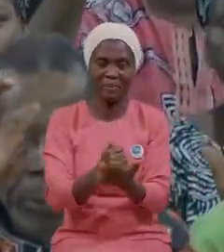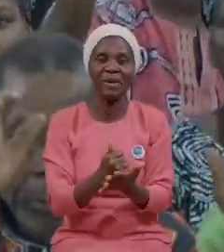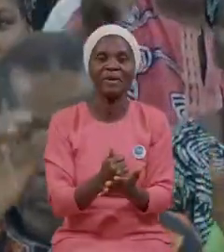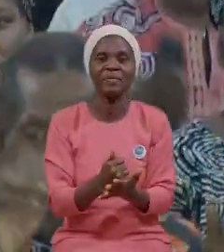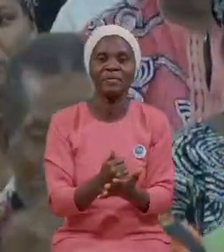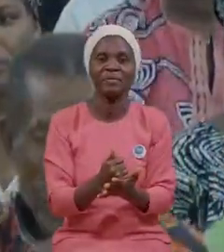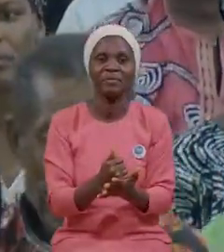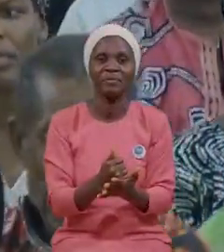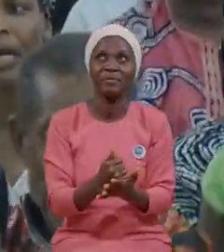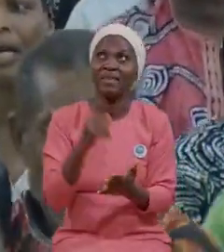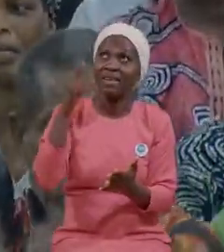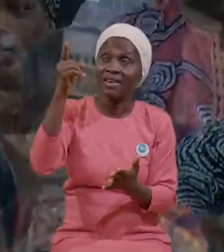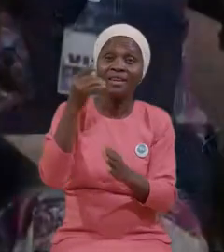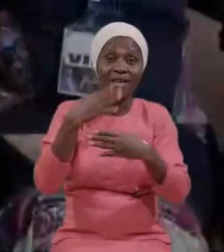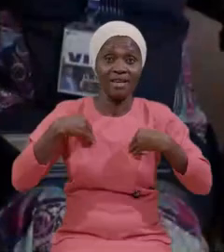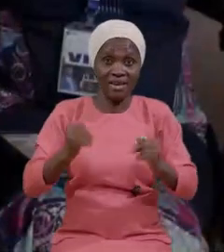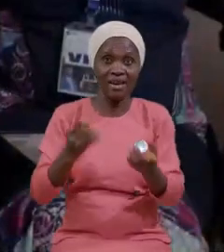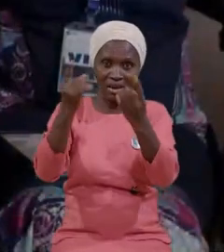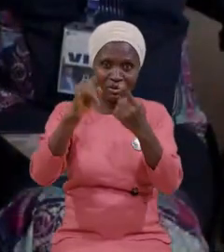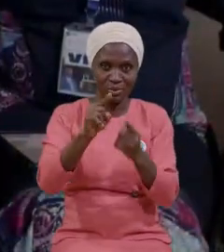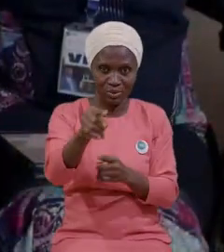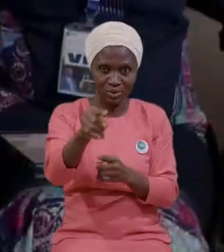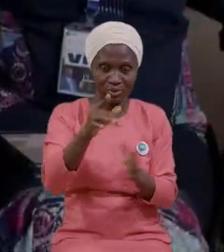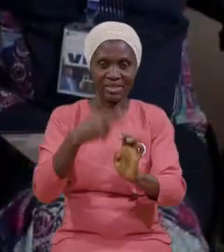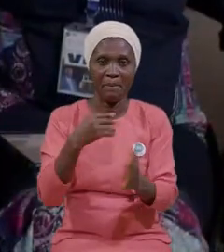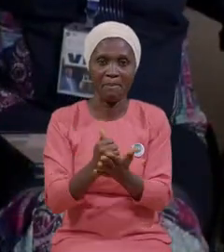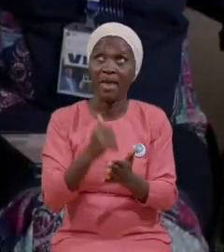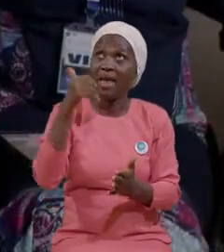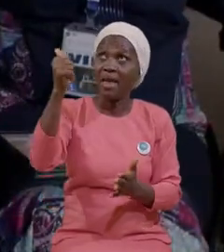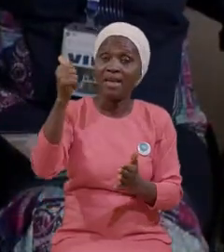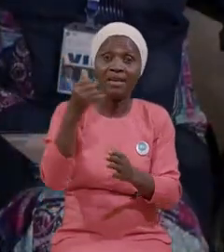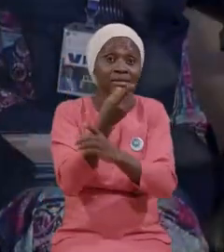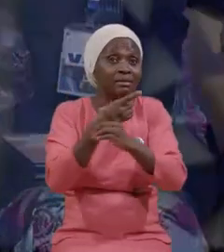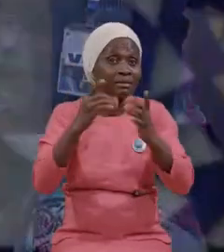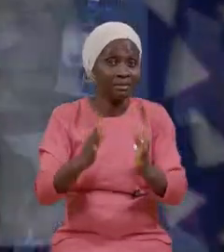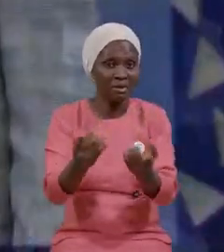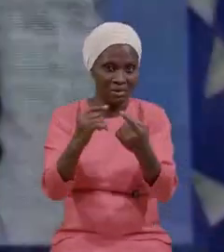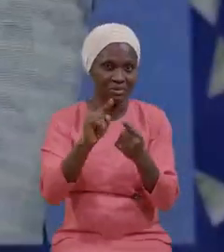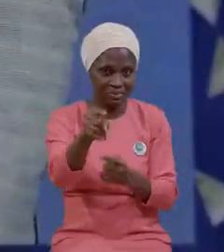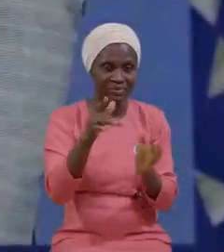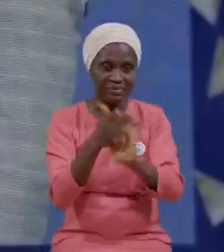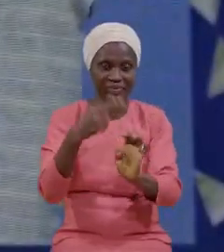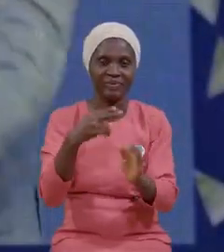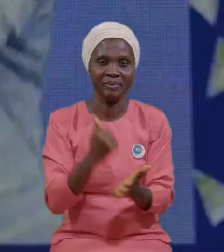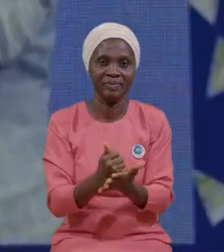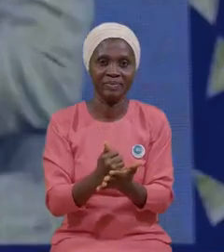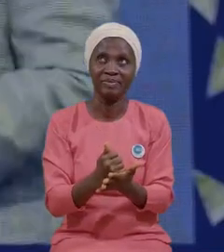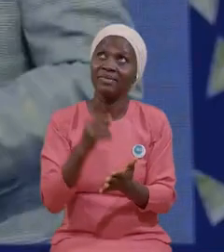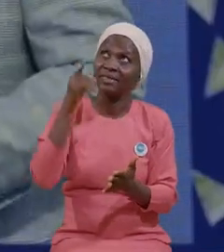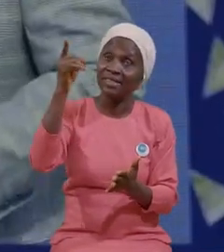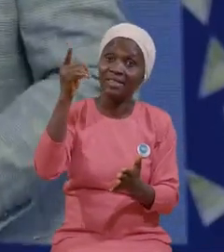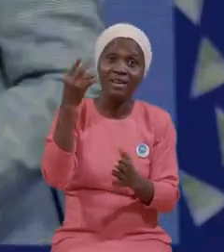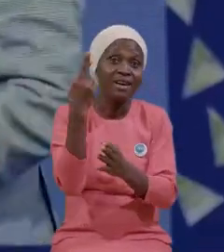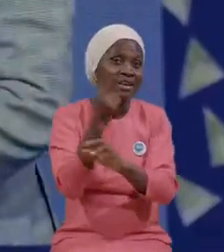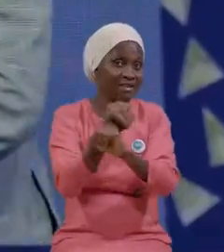A healer has come to you. A deliverer has come to you. A redeemer